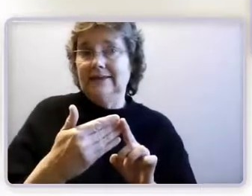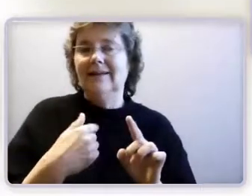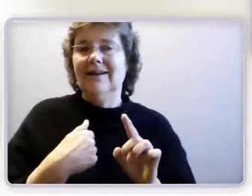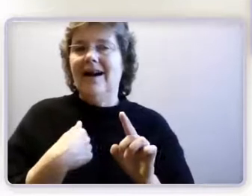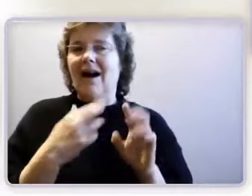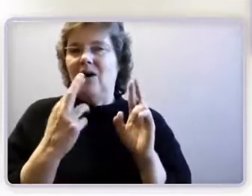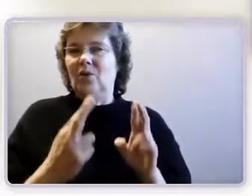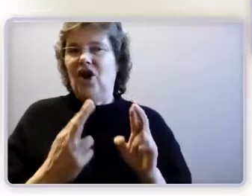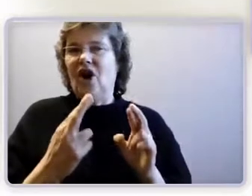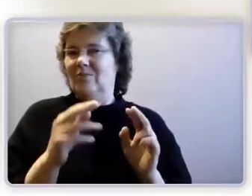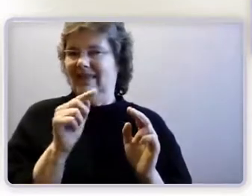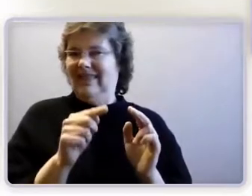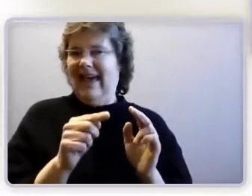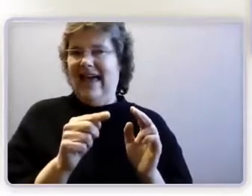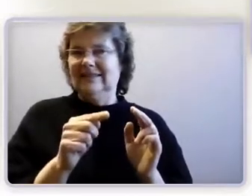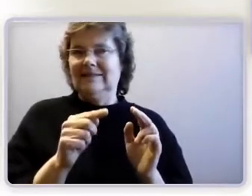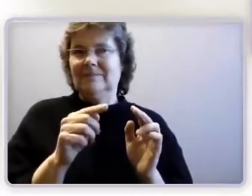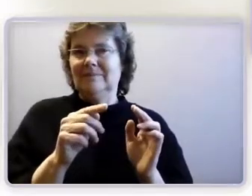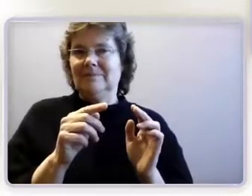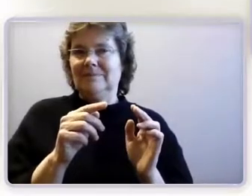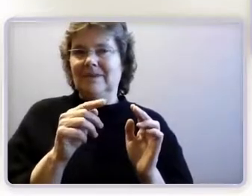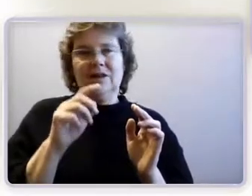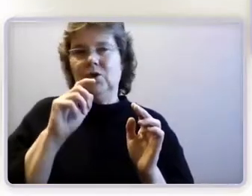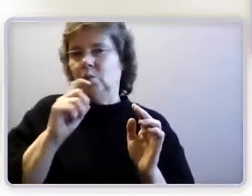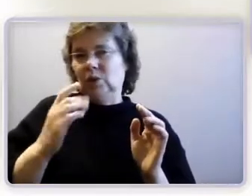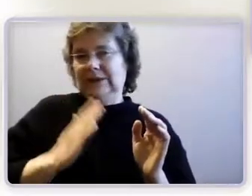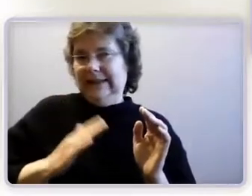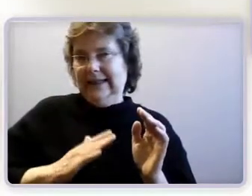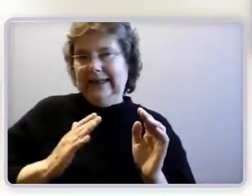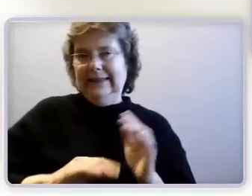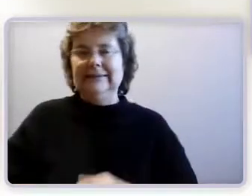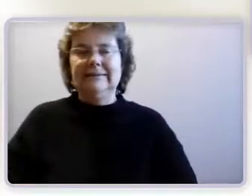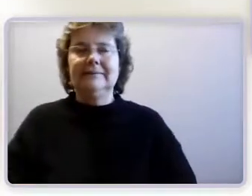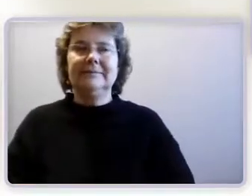redundant authority and never really needed.